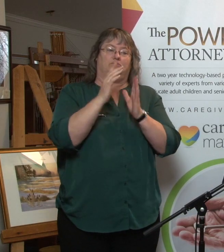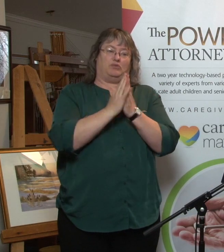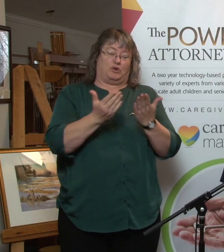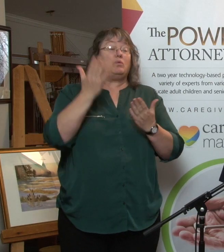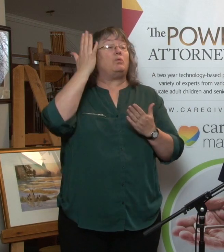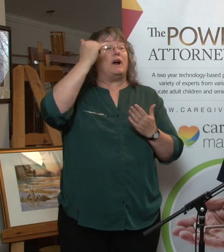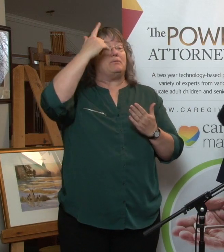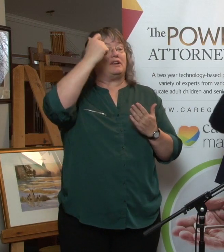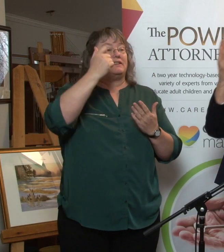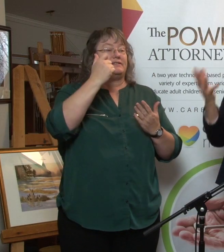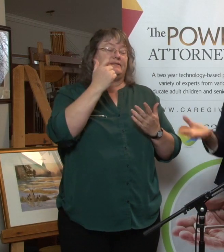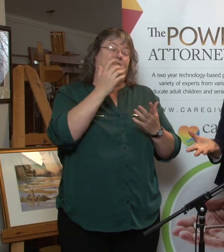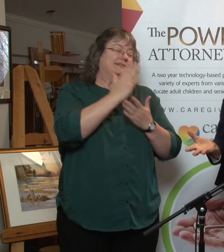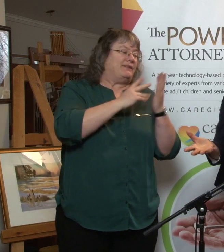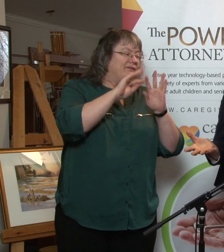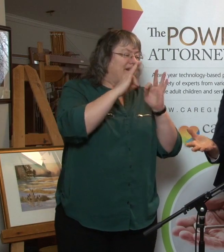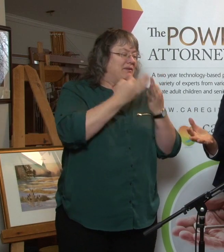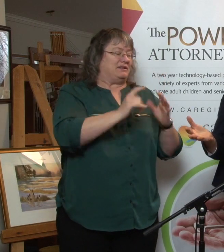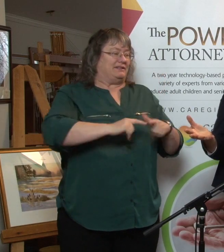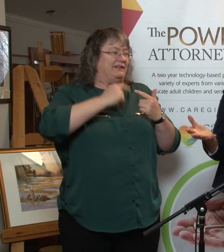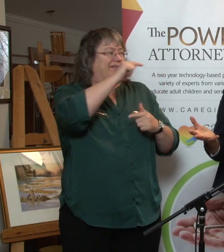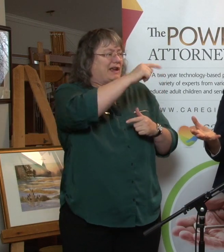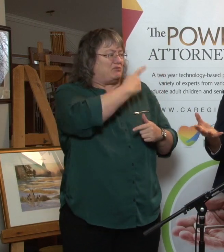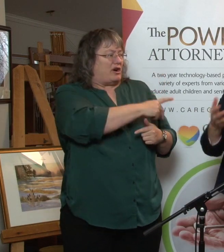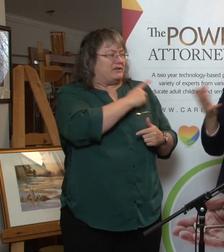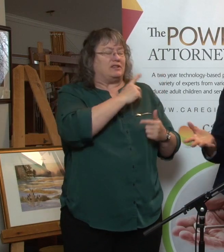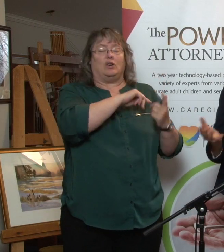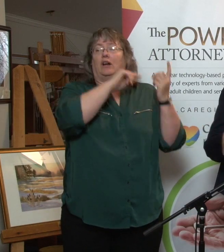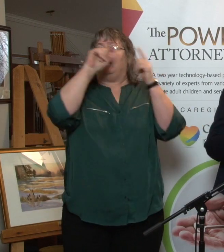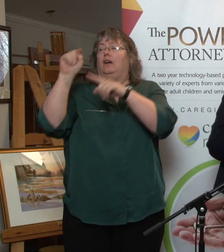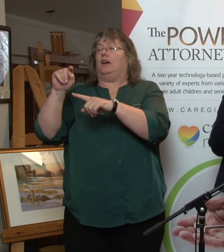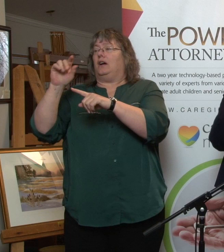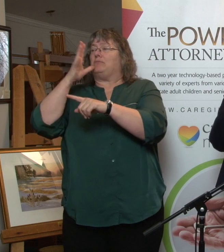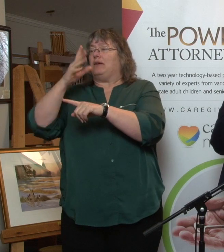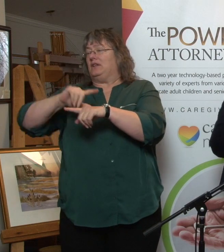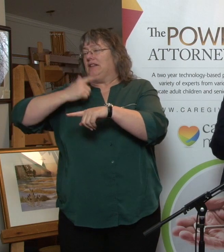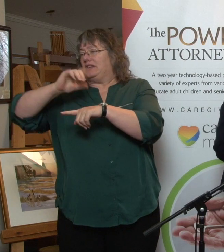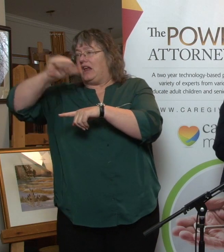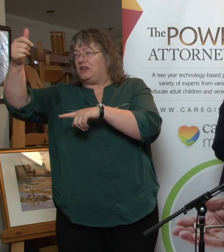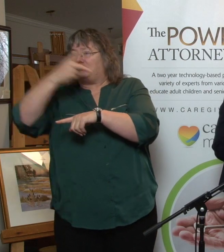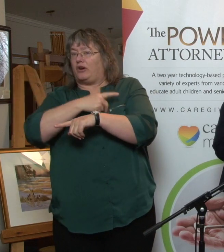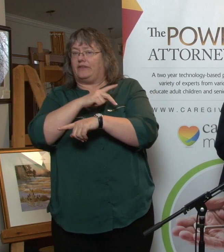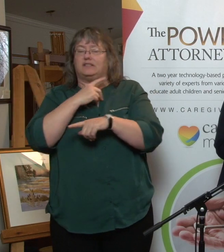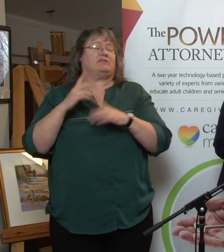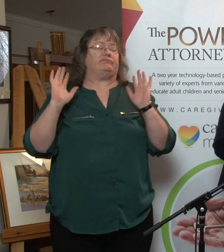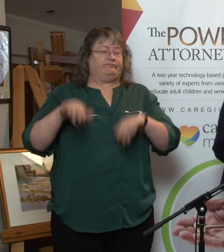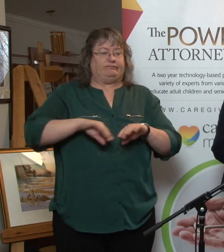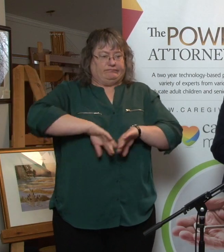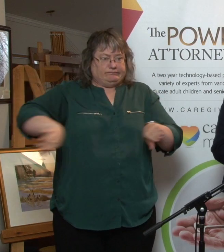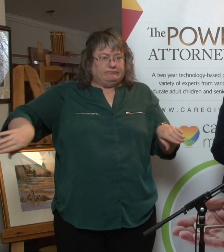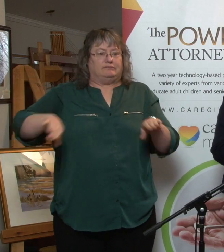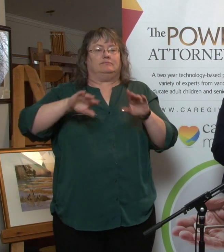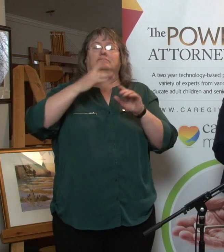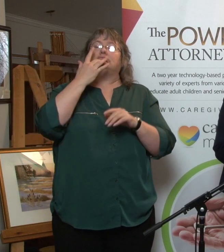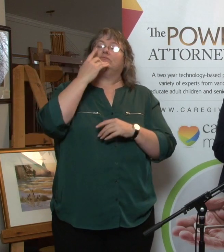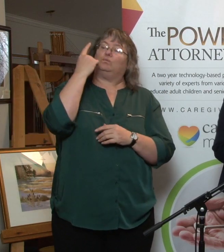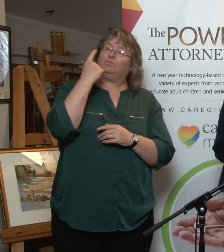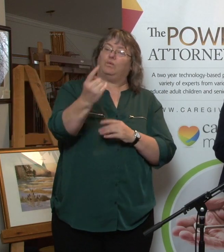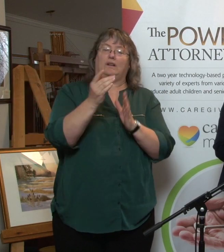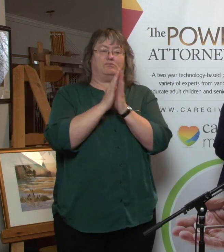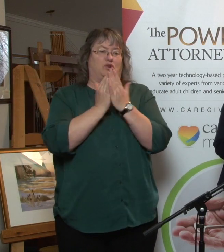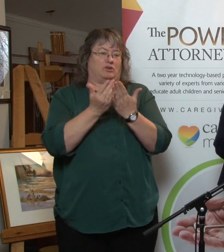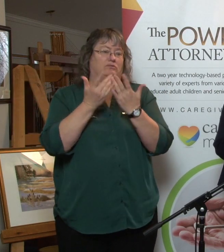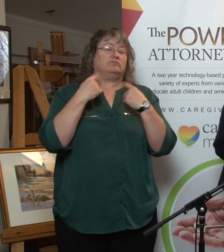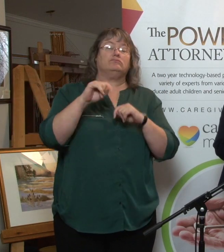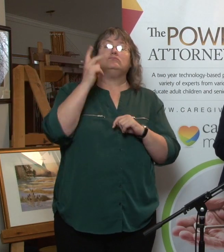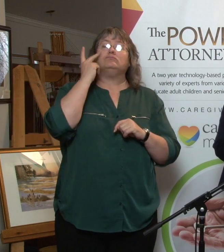families in one province and they have to look after their mom in another province, this has helped that. So we're trying it out, see if it's going to